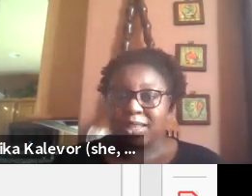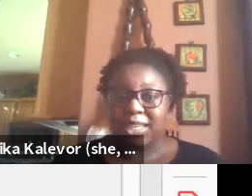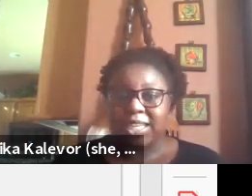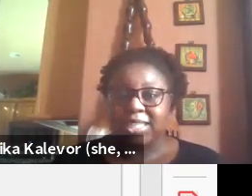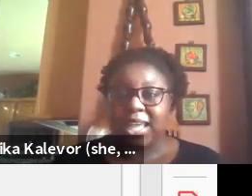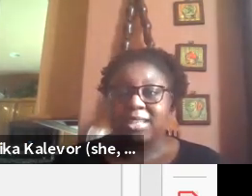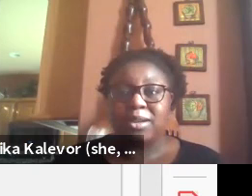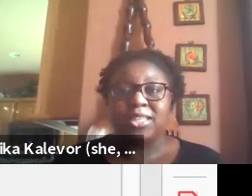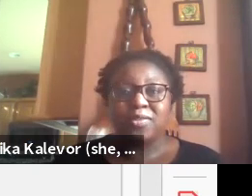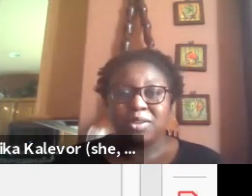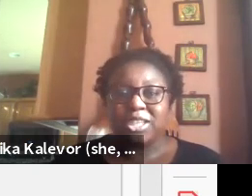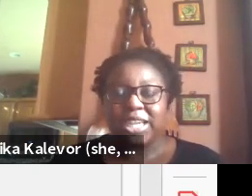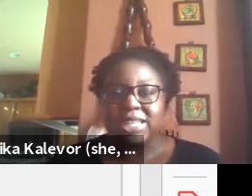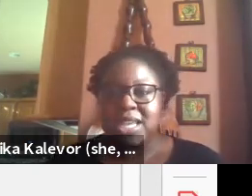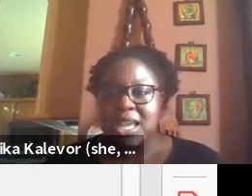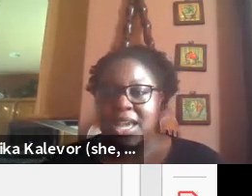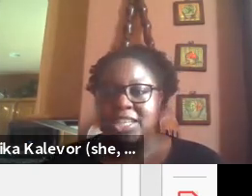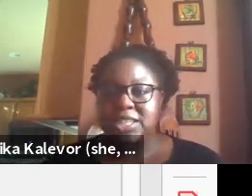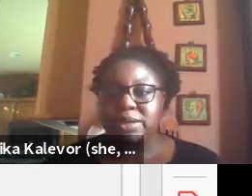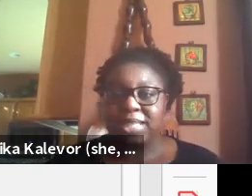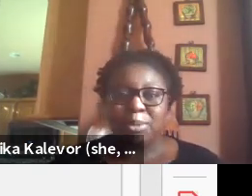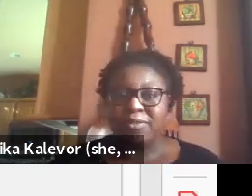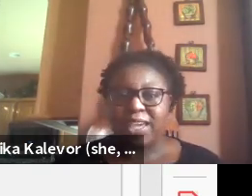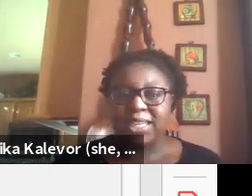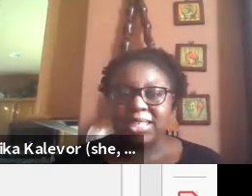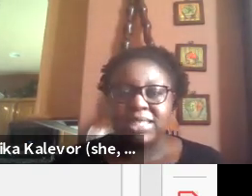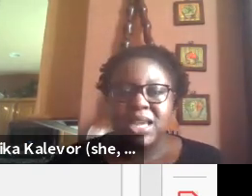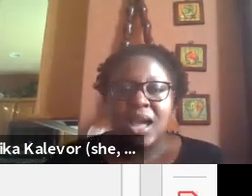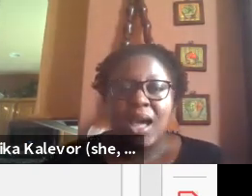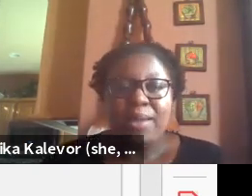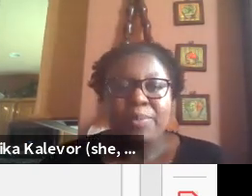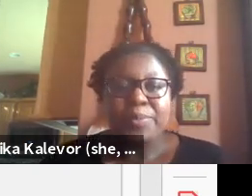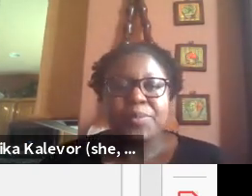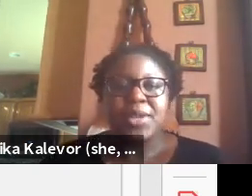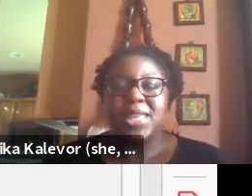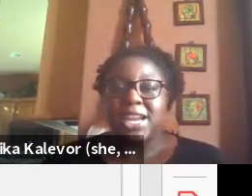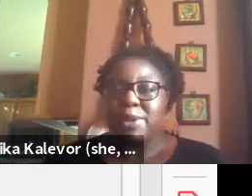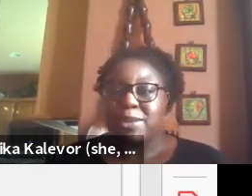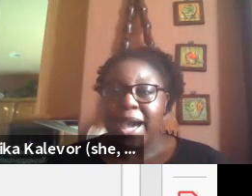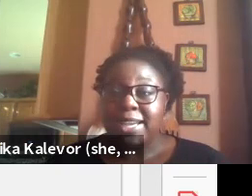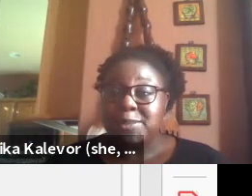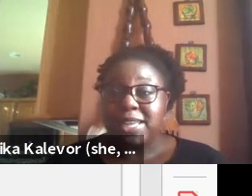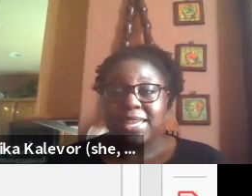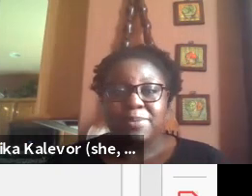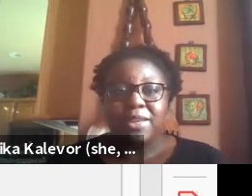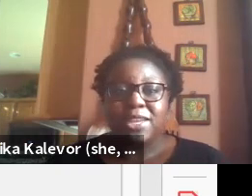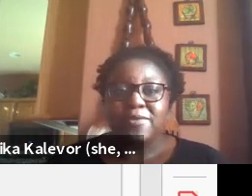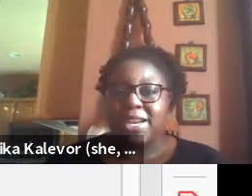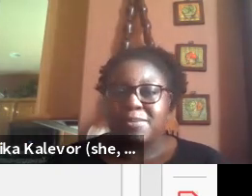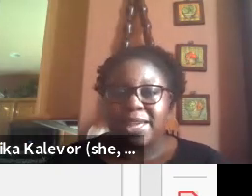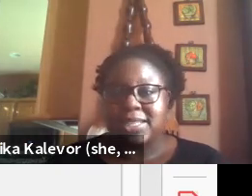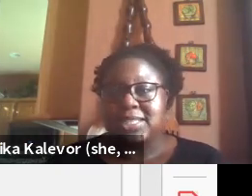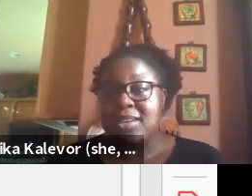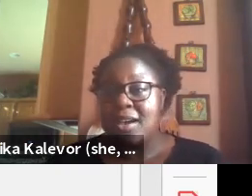current capabilities, as well as future needs. And just to exemplify this, thinking about the past, we can think about